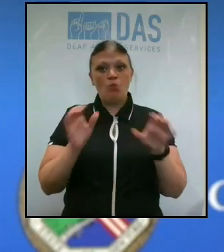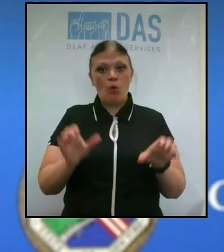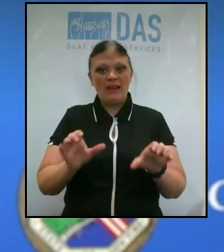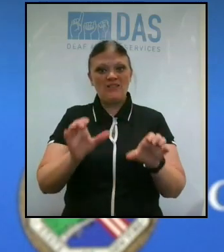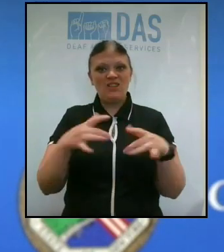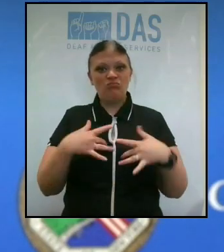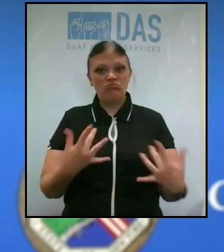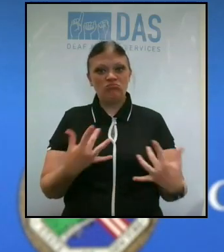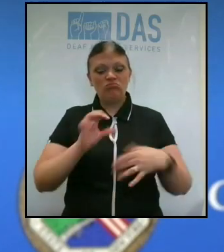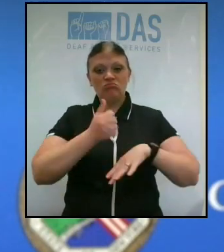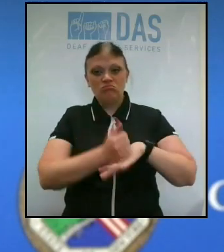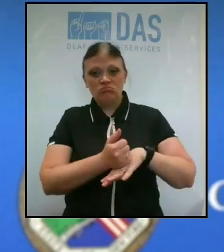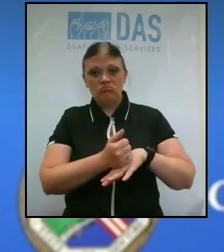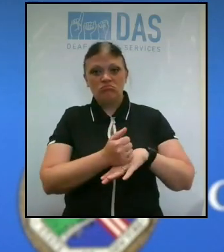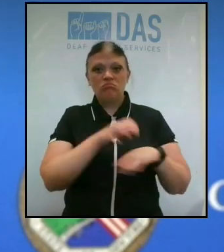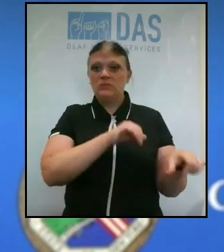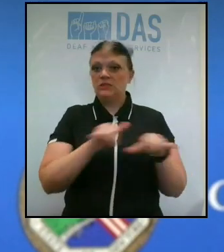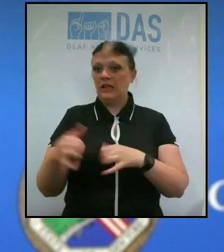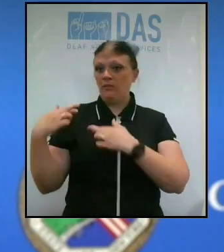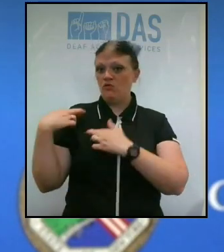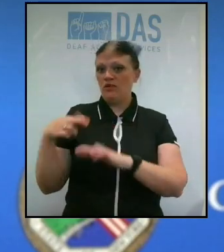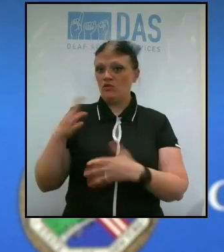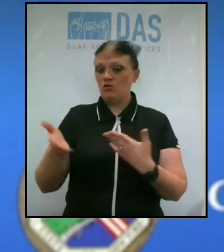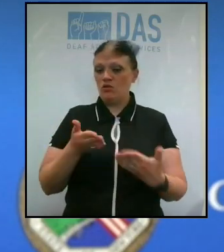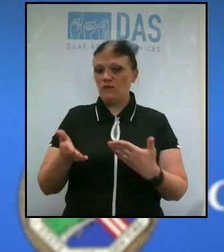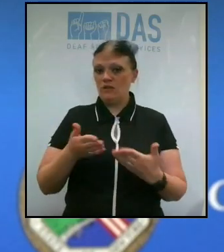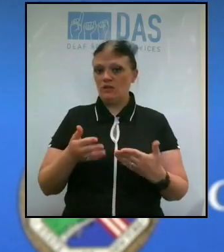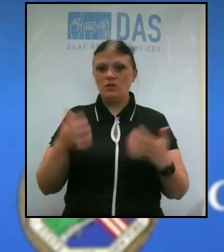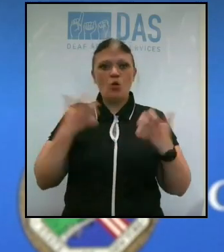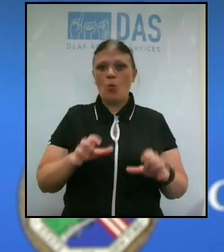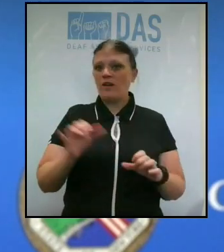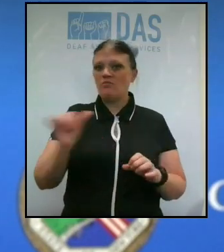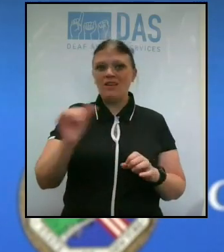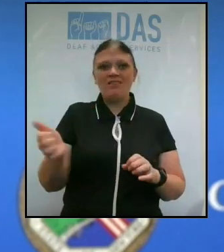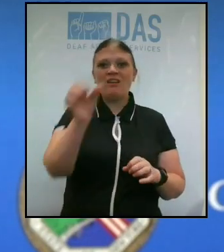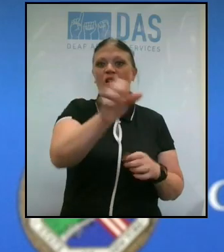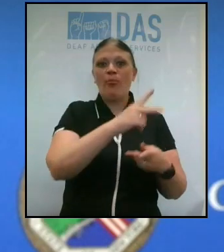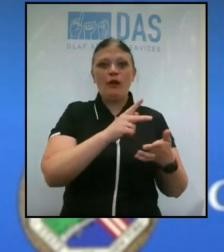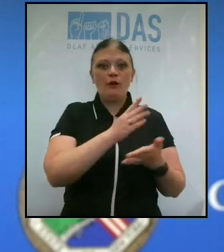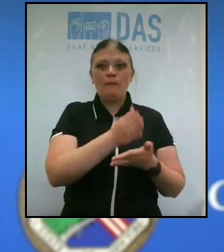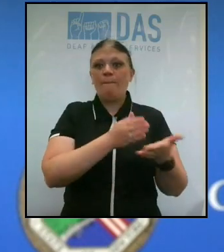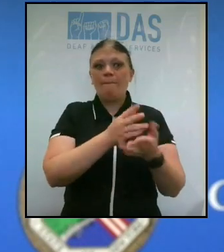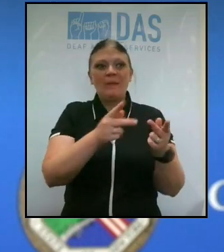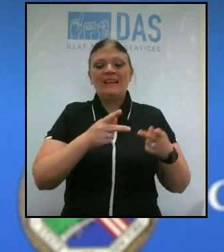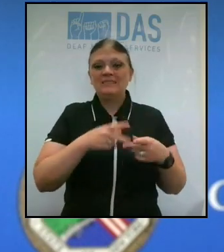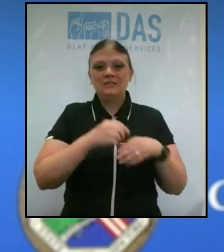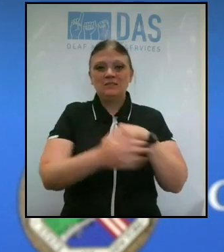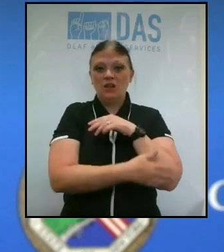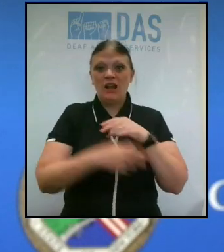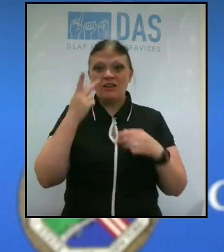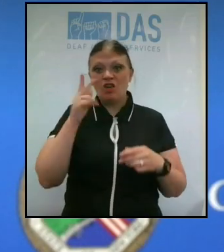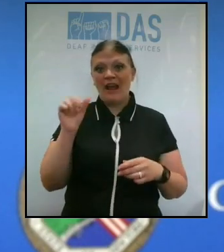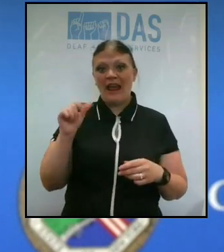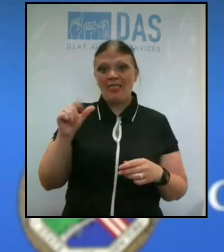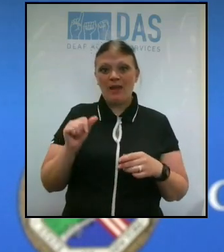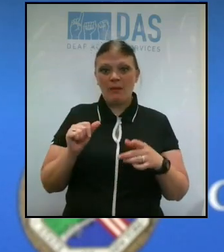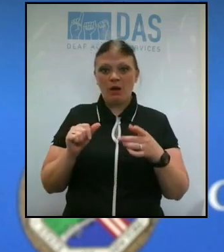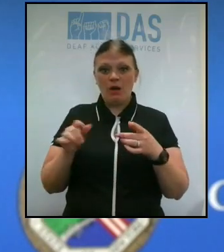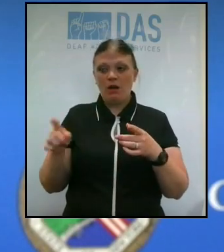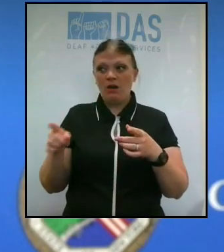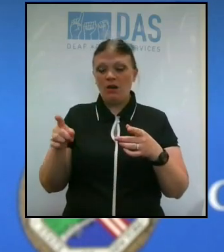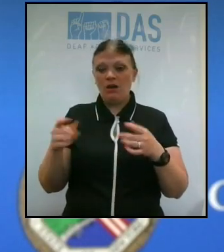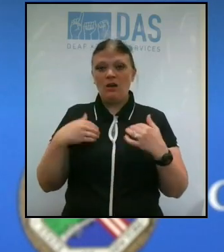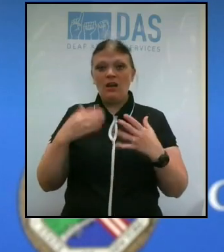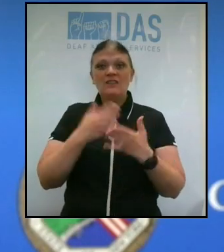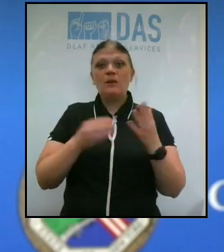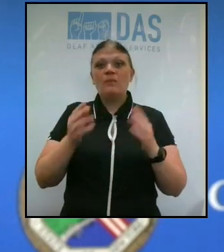place, including those that deal with religious services. We don't want to be like other parts of the country. Just before I came on air, I saw that Alabama now has